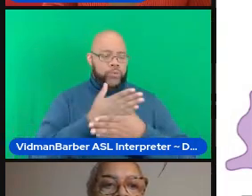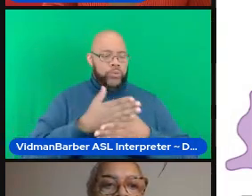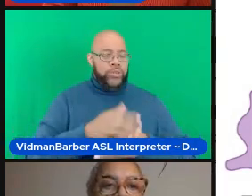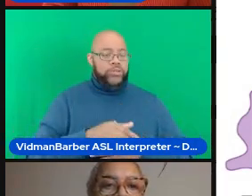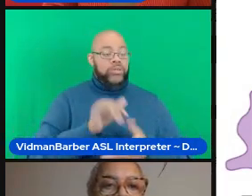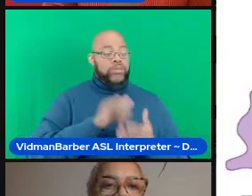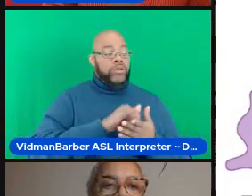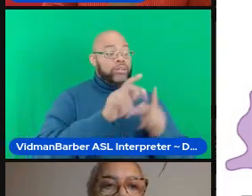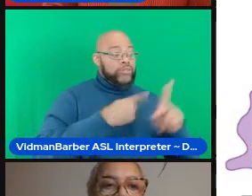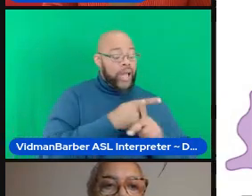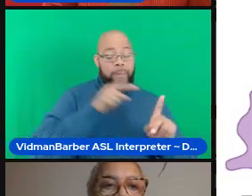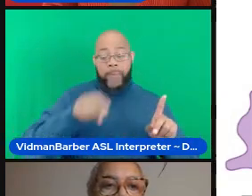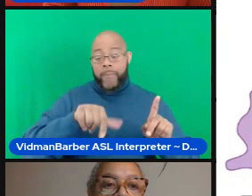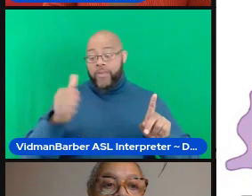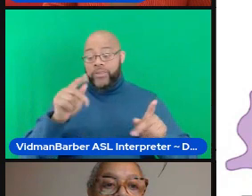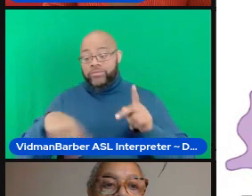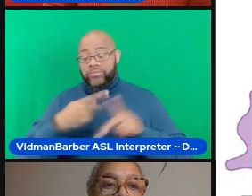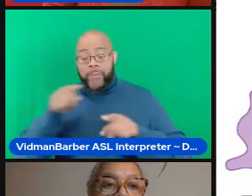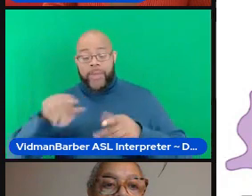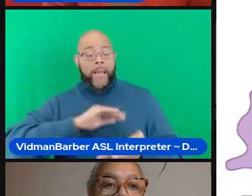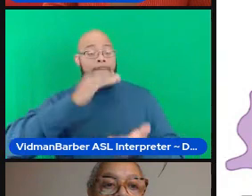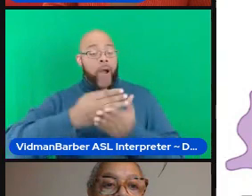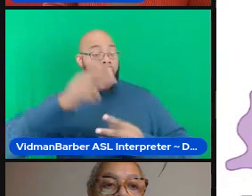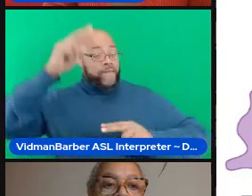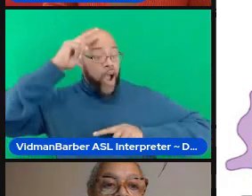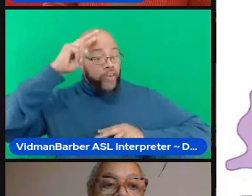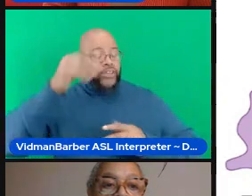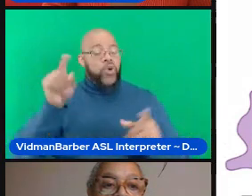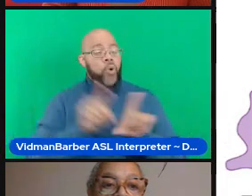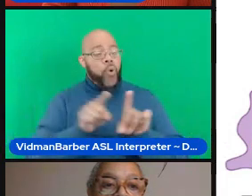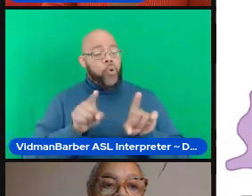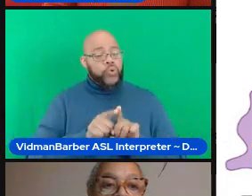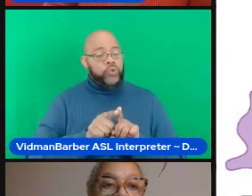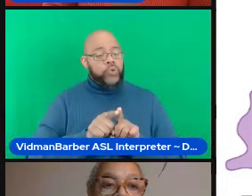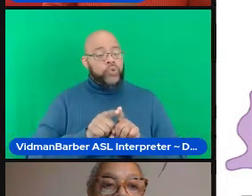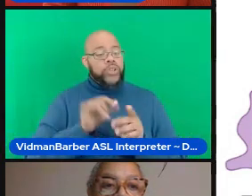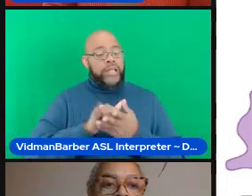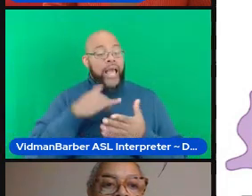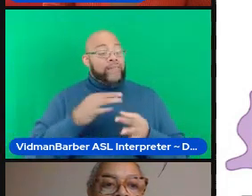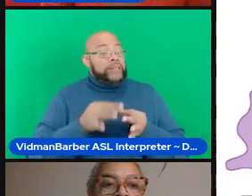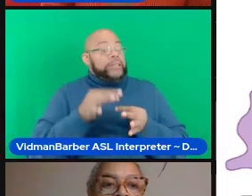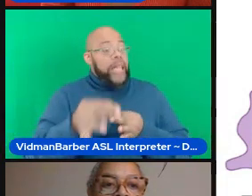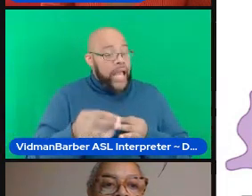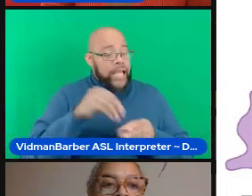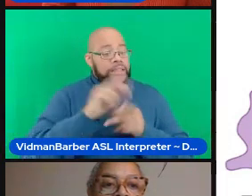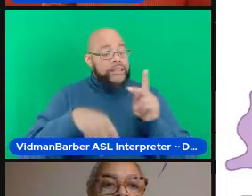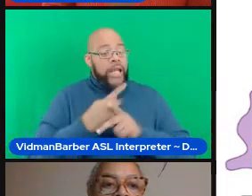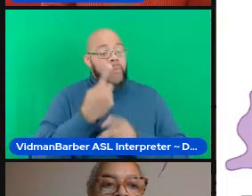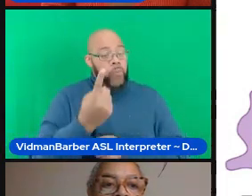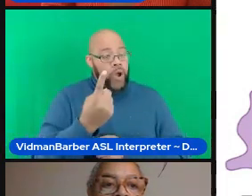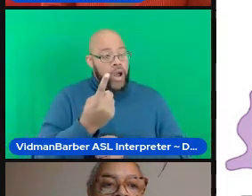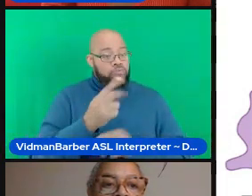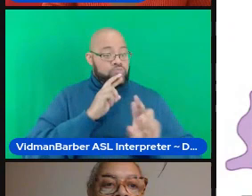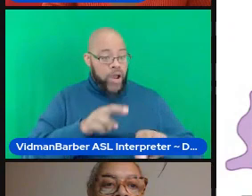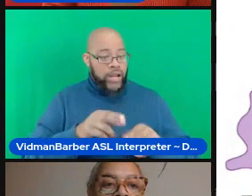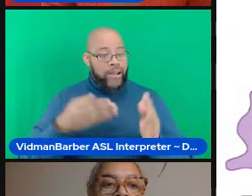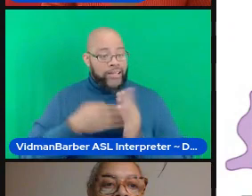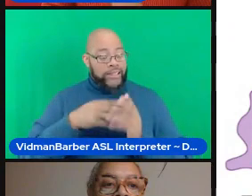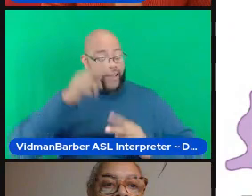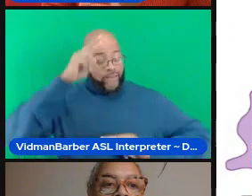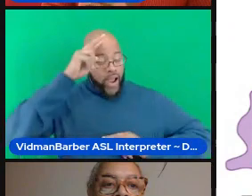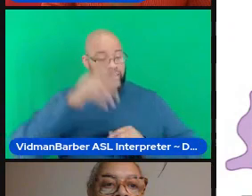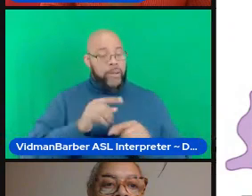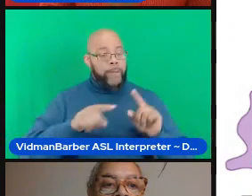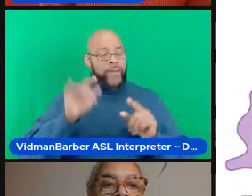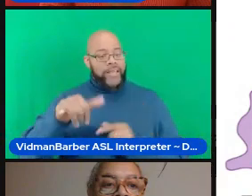type and knockout in the amount of virus. And there's also there was a delay in the type 1 interferon response against the virus, but